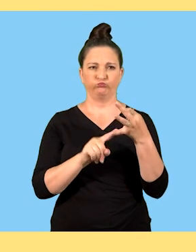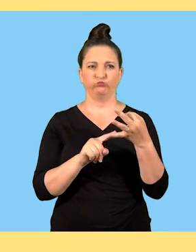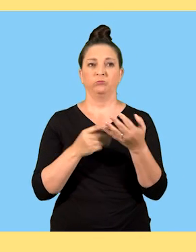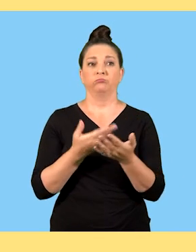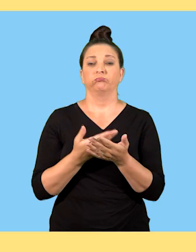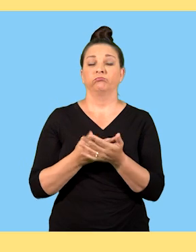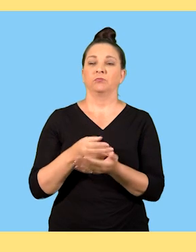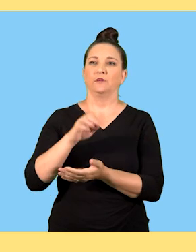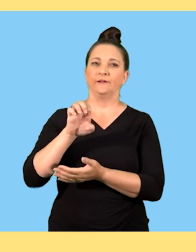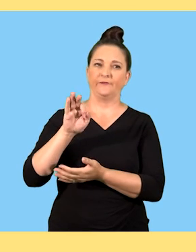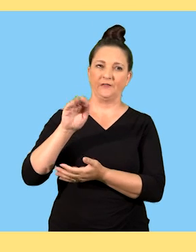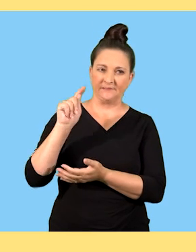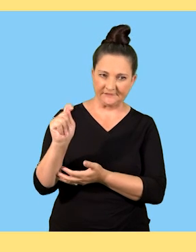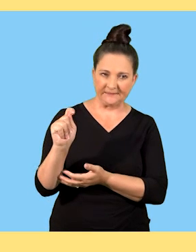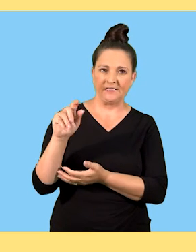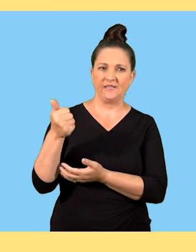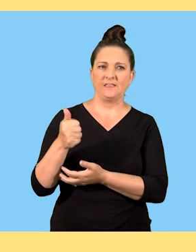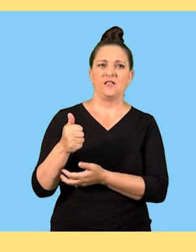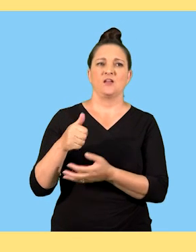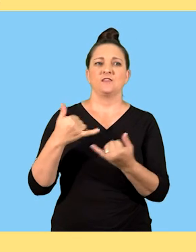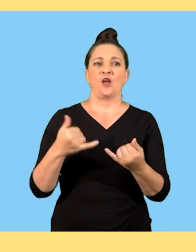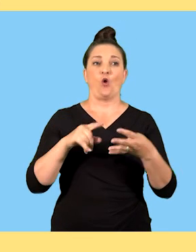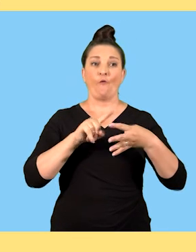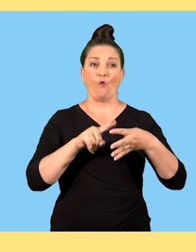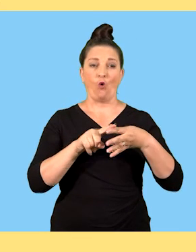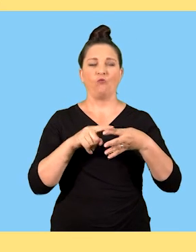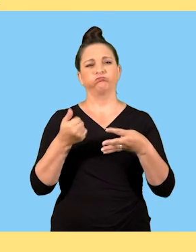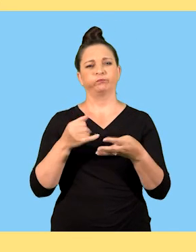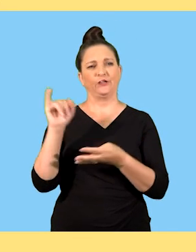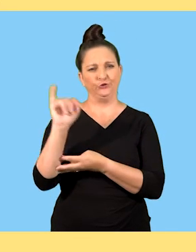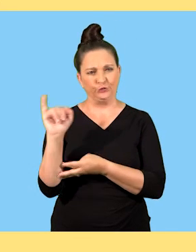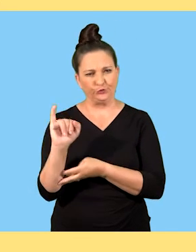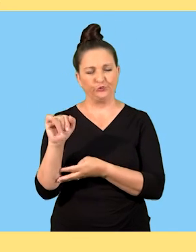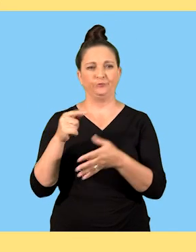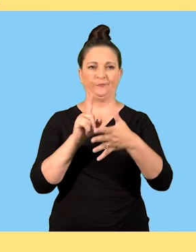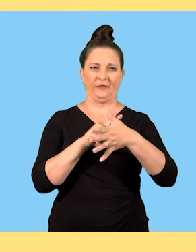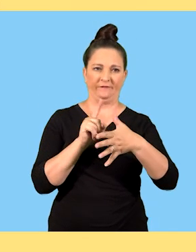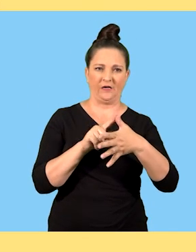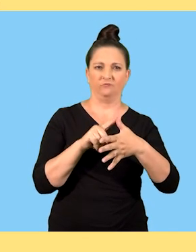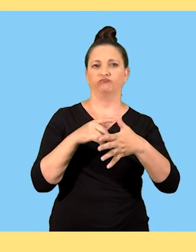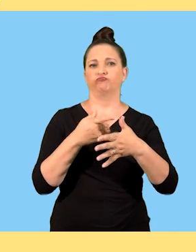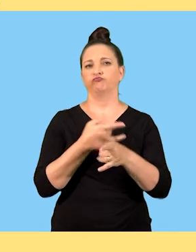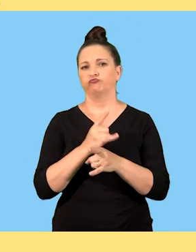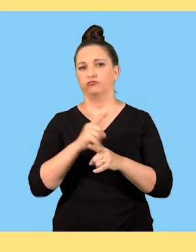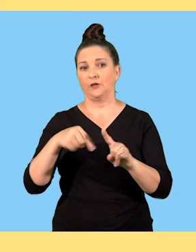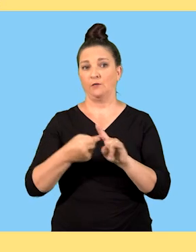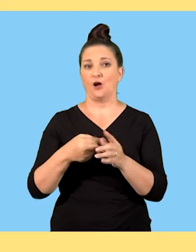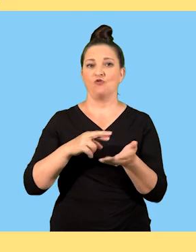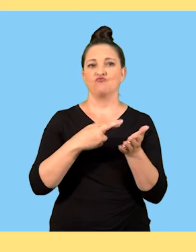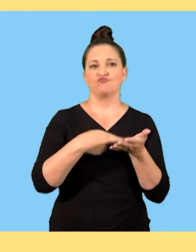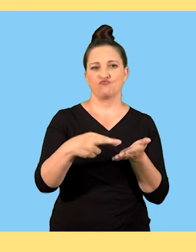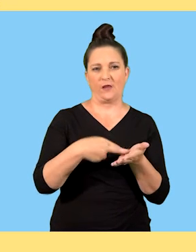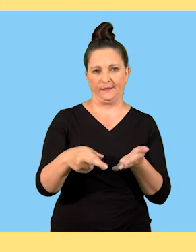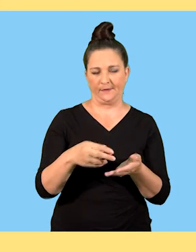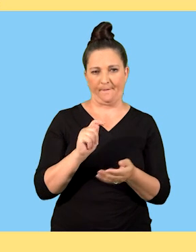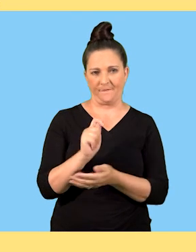an EFT. Then adjustment number 4 has to do with insurance. Adjustment number 5 has to do with rent.